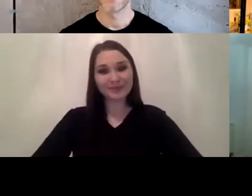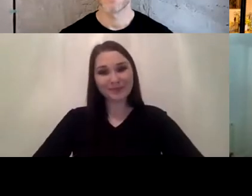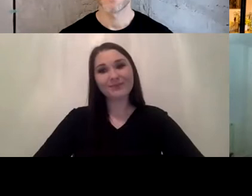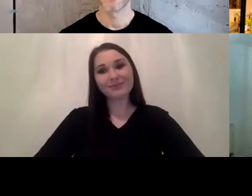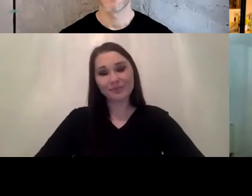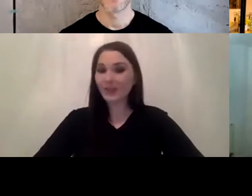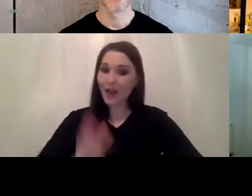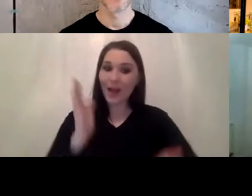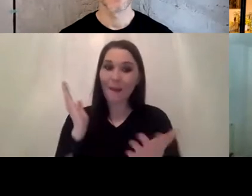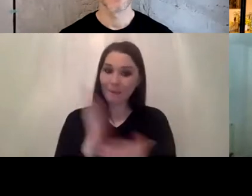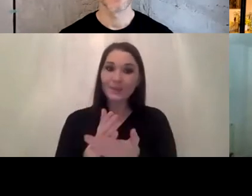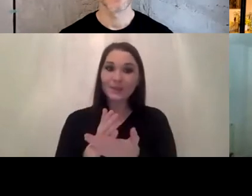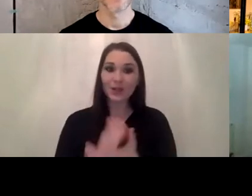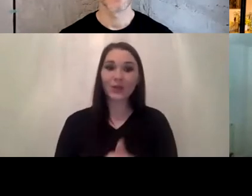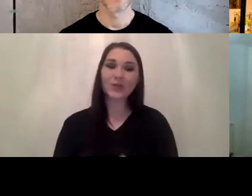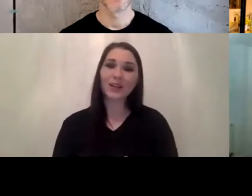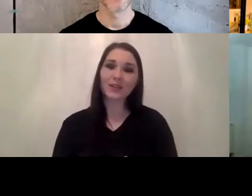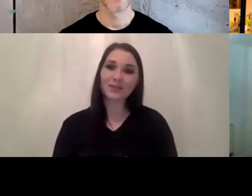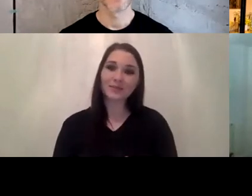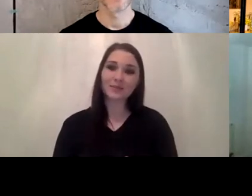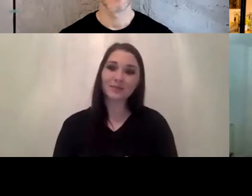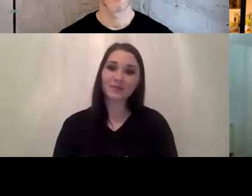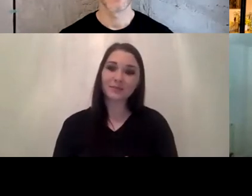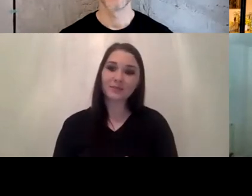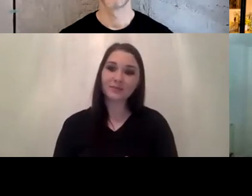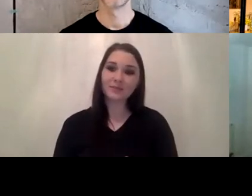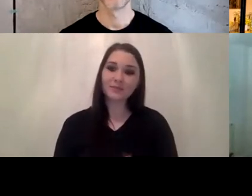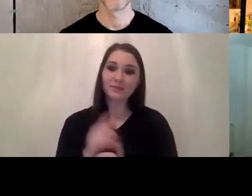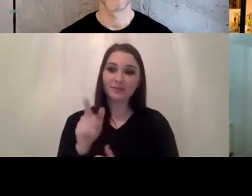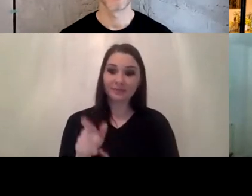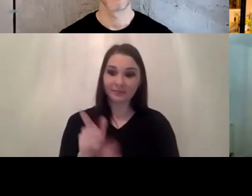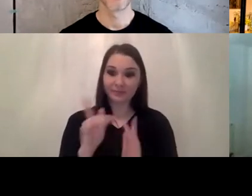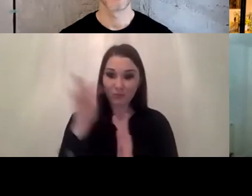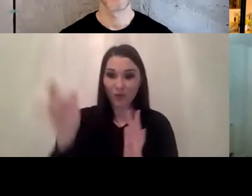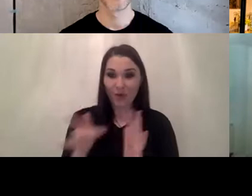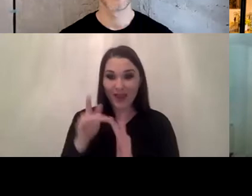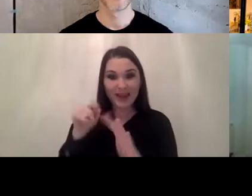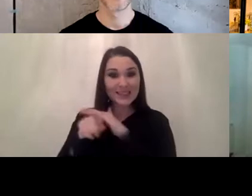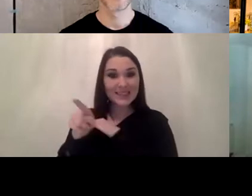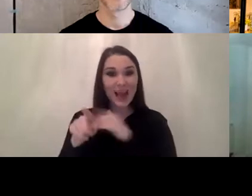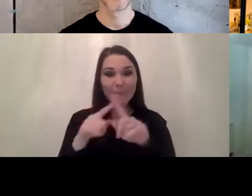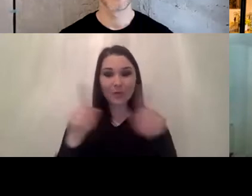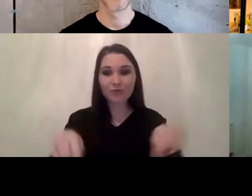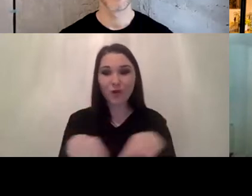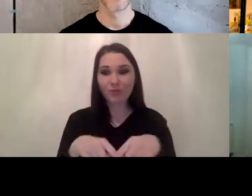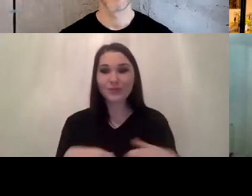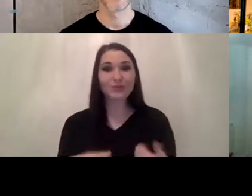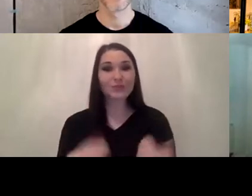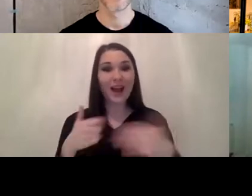Absolutely. And there's also a suggestion about online escape rooms, which is actually really great team activities as